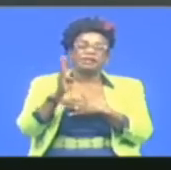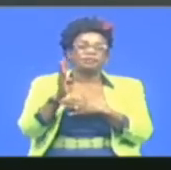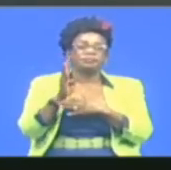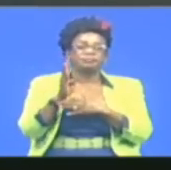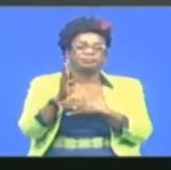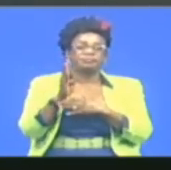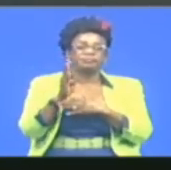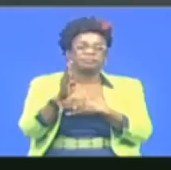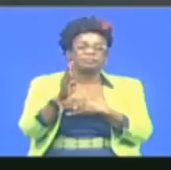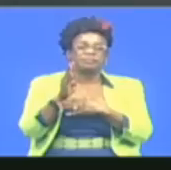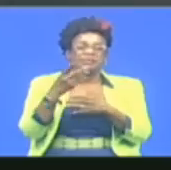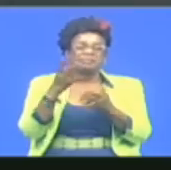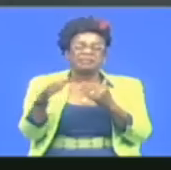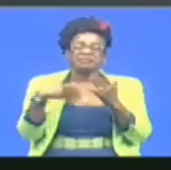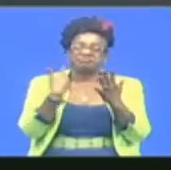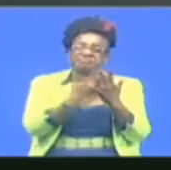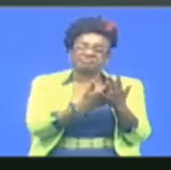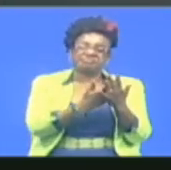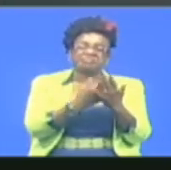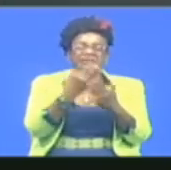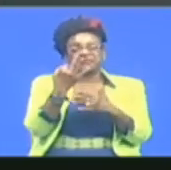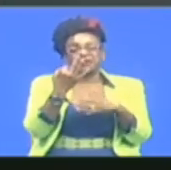go in for 3 years or 4 years,